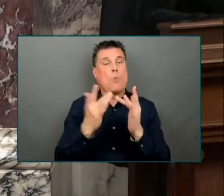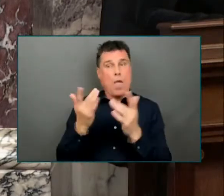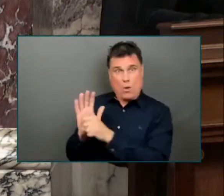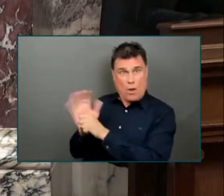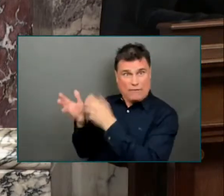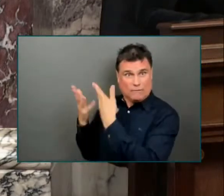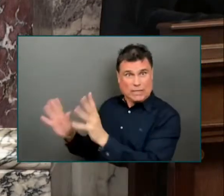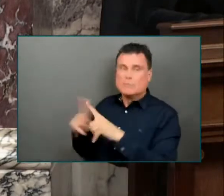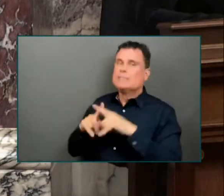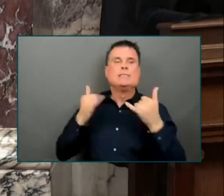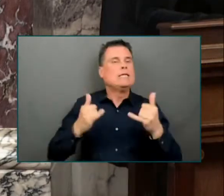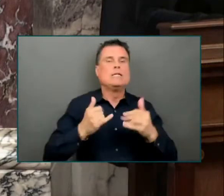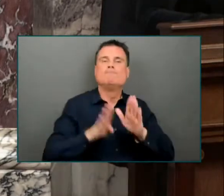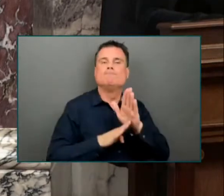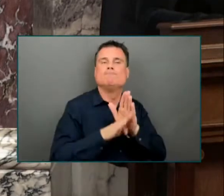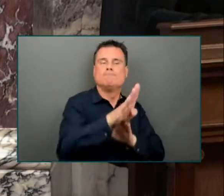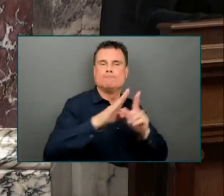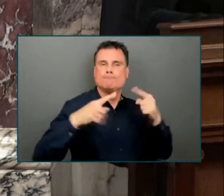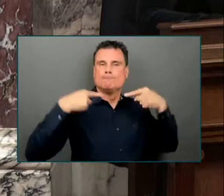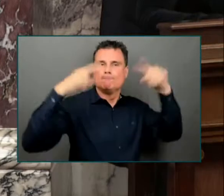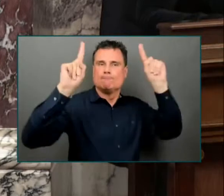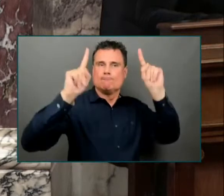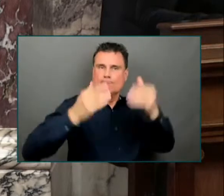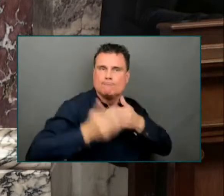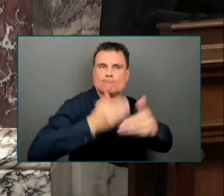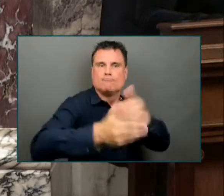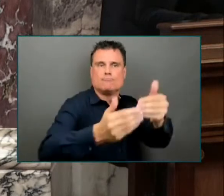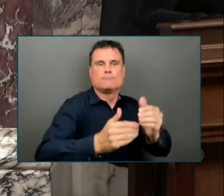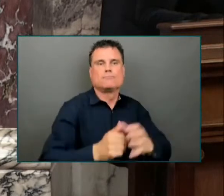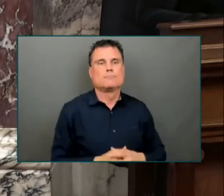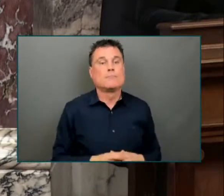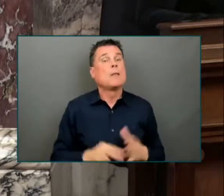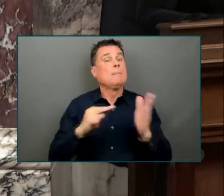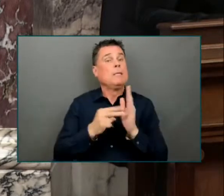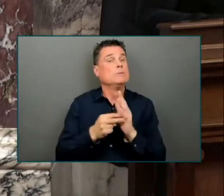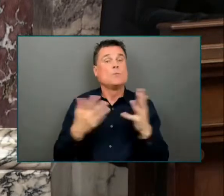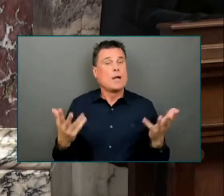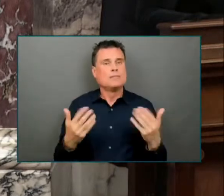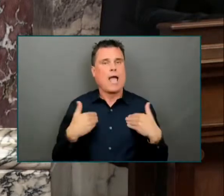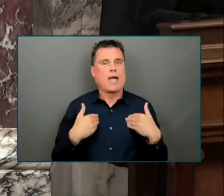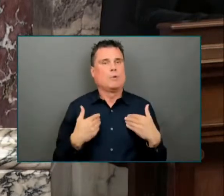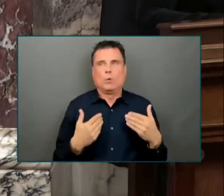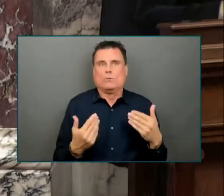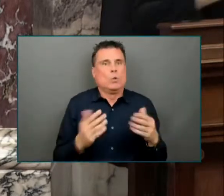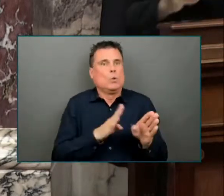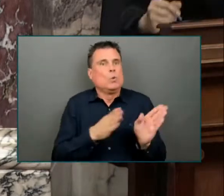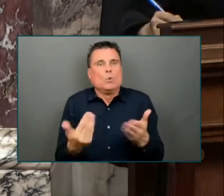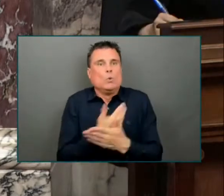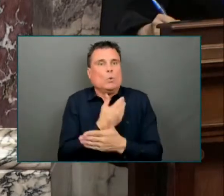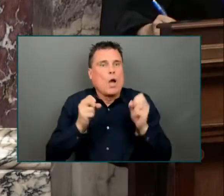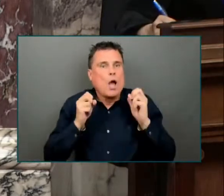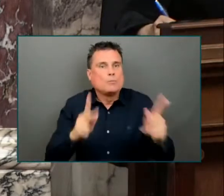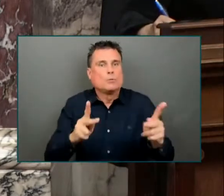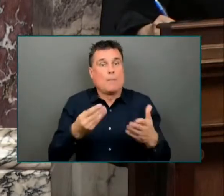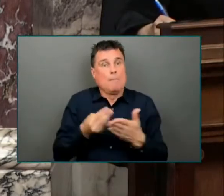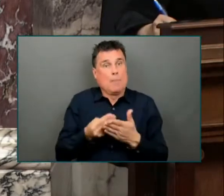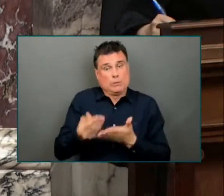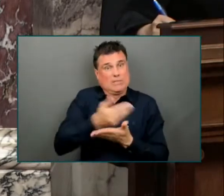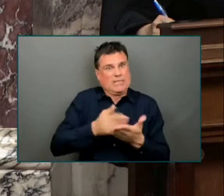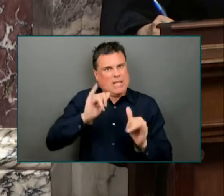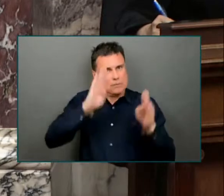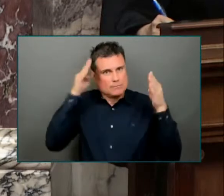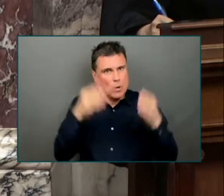Speaker. Budget 2021 capitalizes on this by delivering $500 million to support the launch